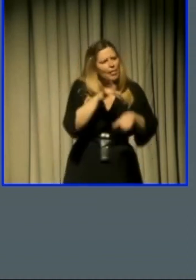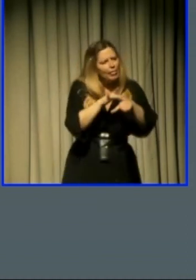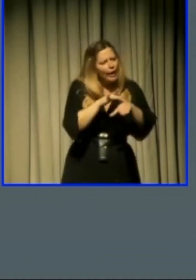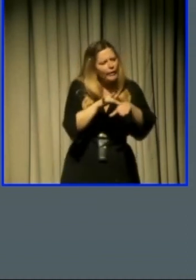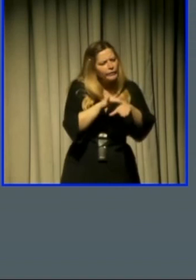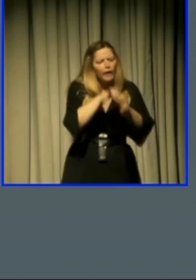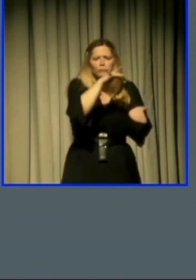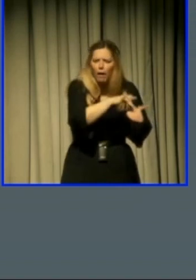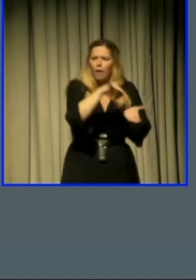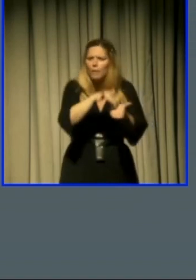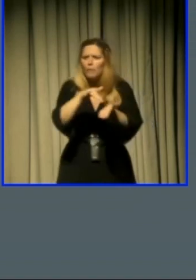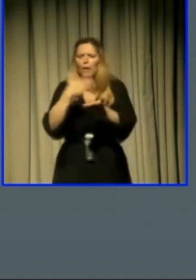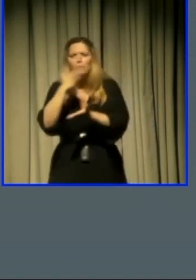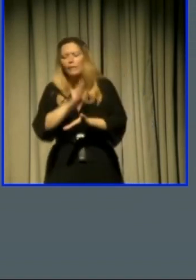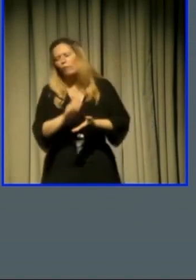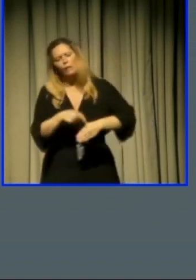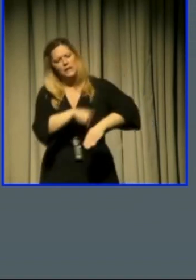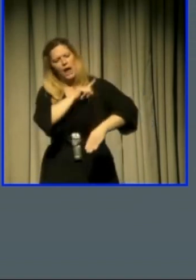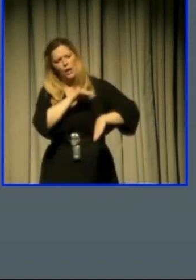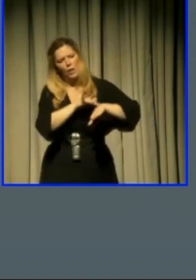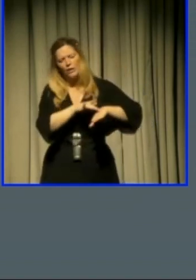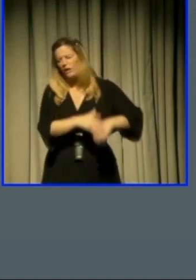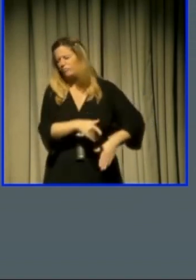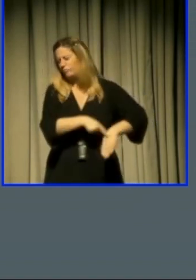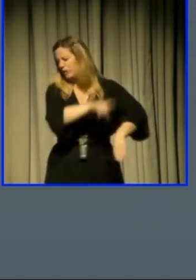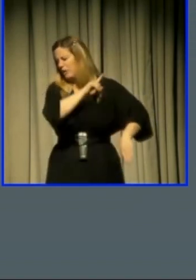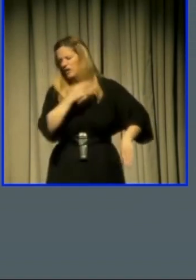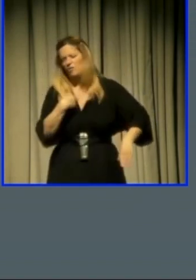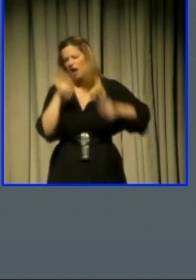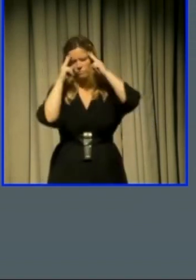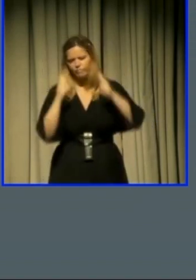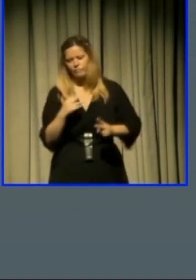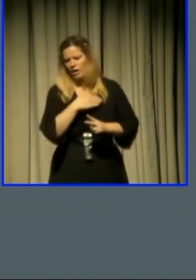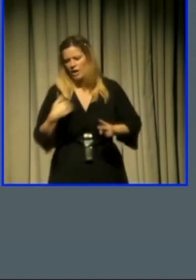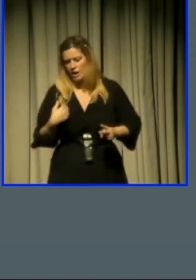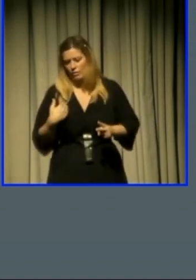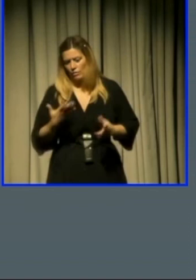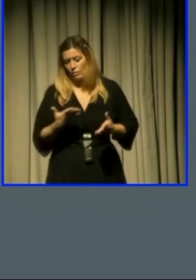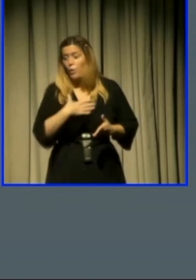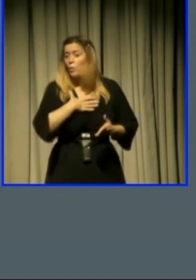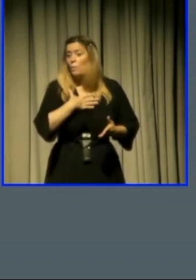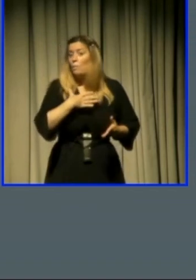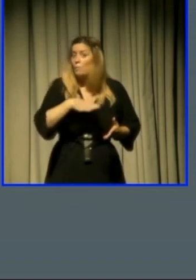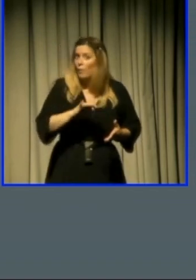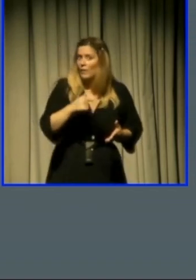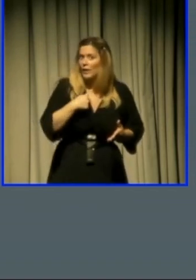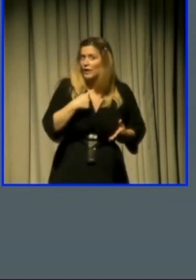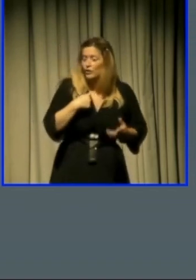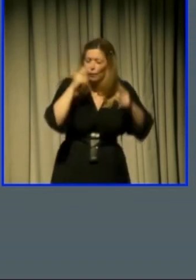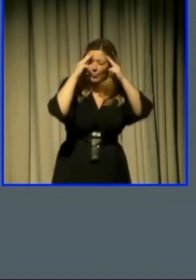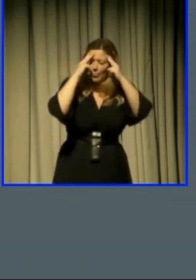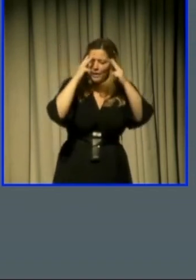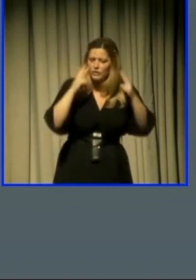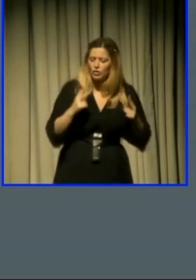and sometimes you just want to disconnect, or perhaps it's not so much about disconnecting, but more about managing your digital habits